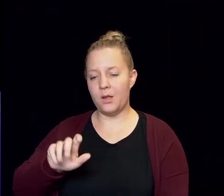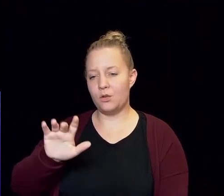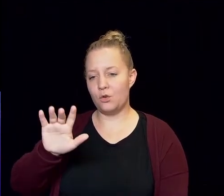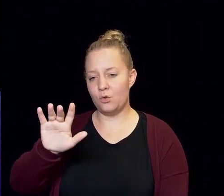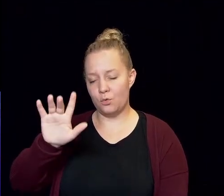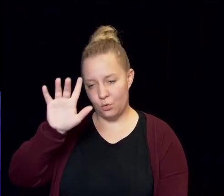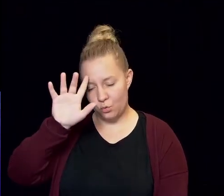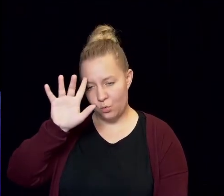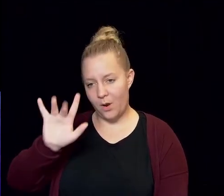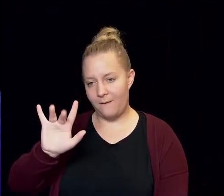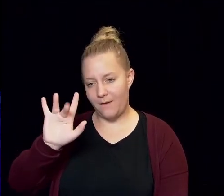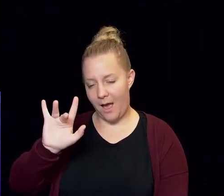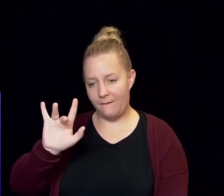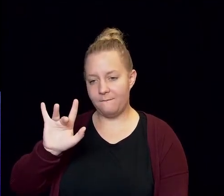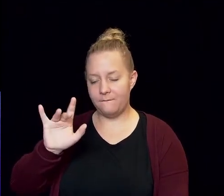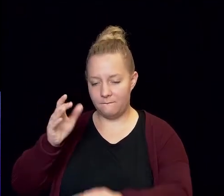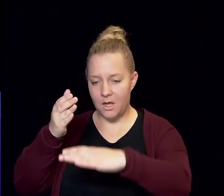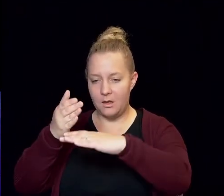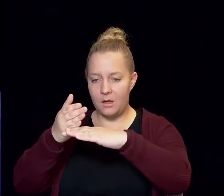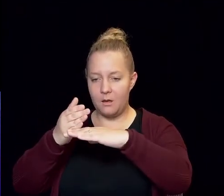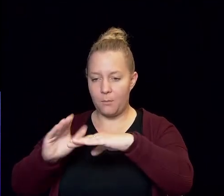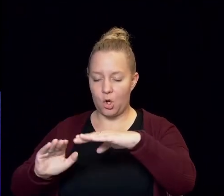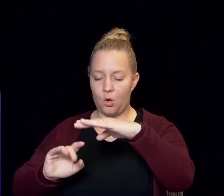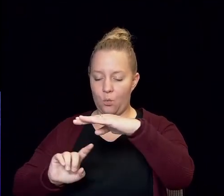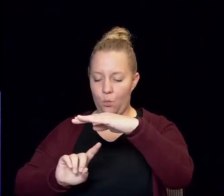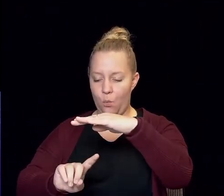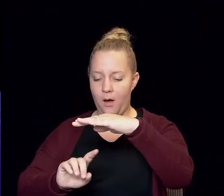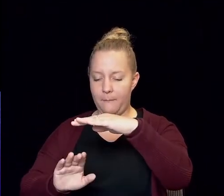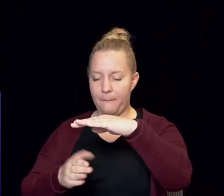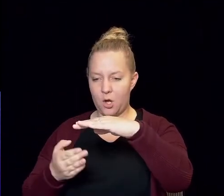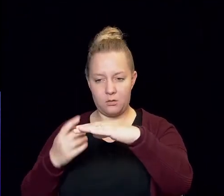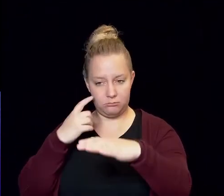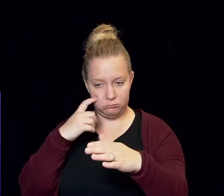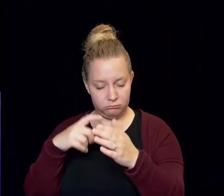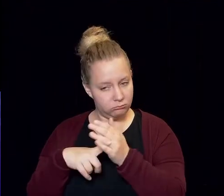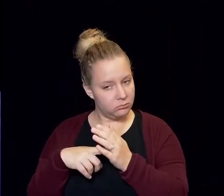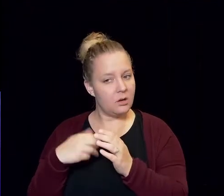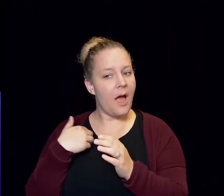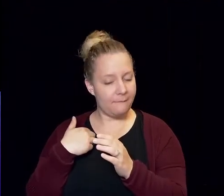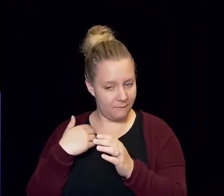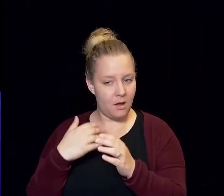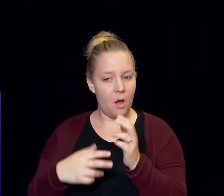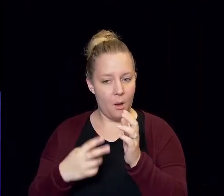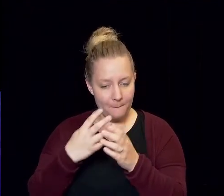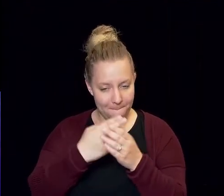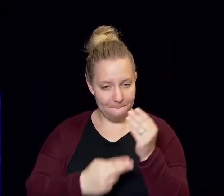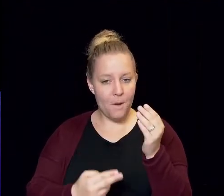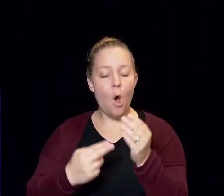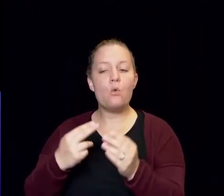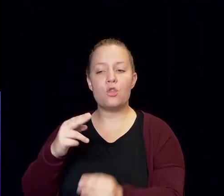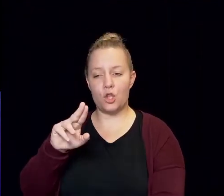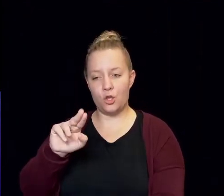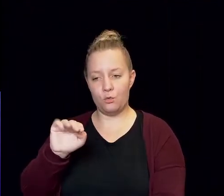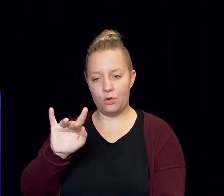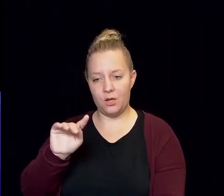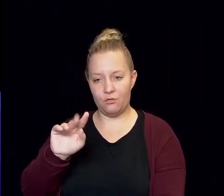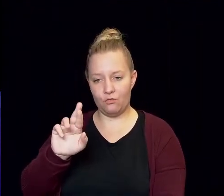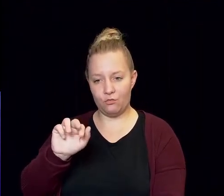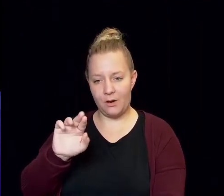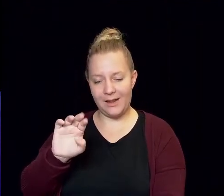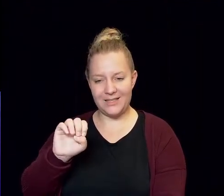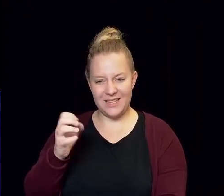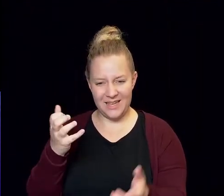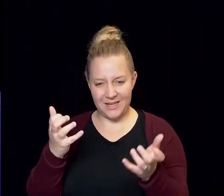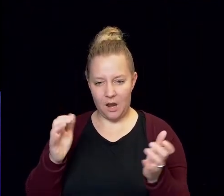$1.25. And then you would say per 1 book. So notice once I have both of these unit rates, I can